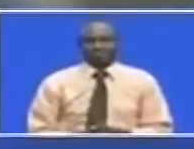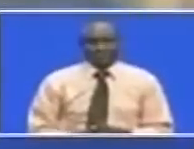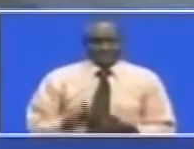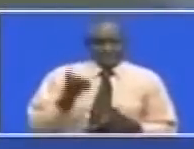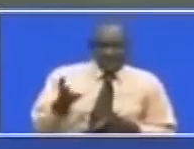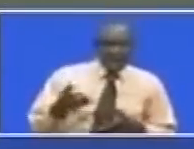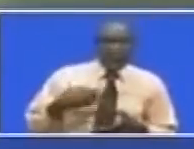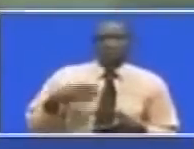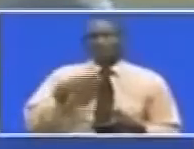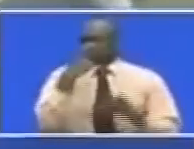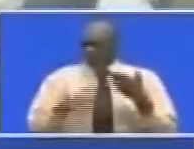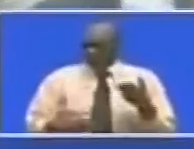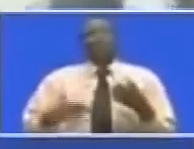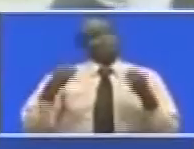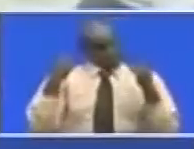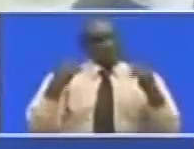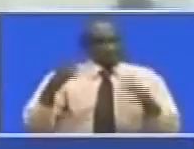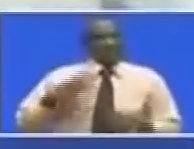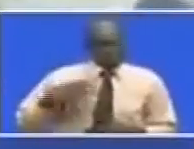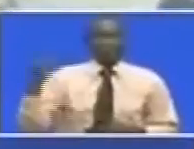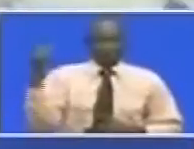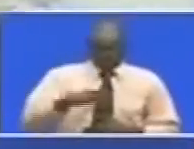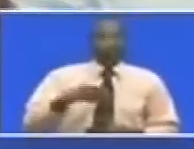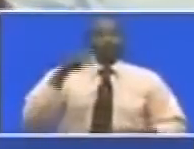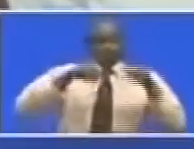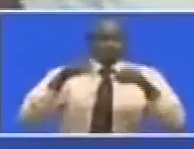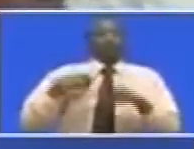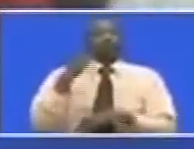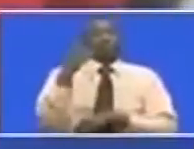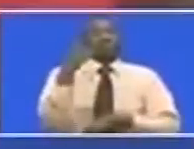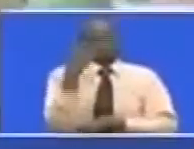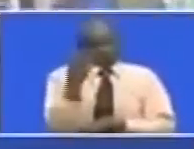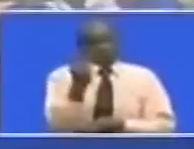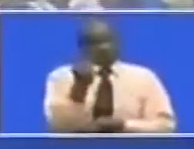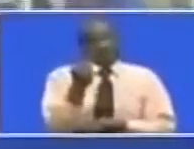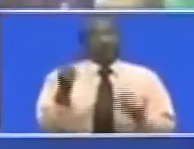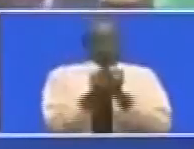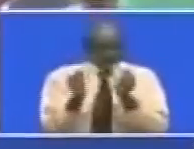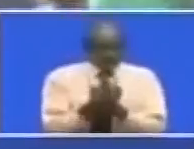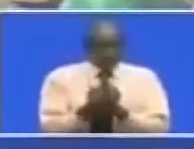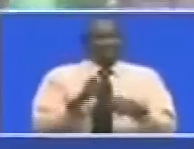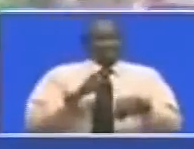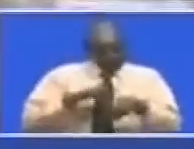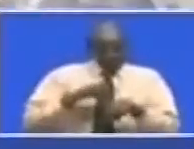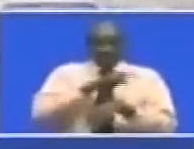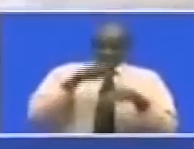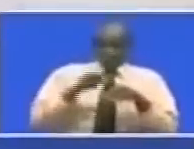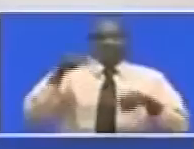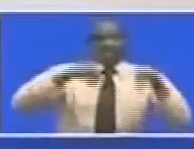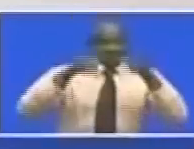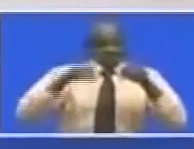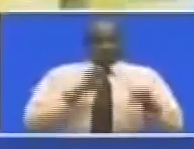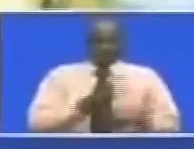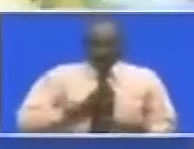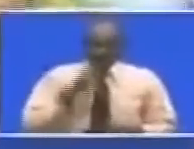Pollsters have predicted a high voter turnout in the October 25th general election, with the National Elections Commission having registered over